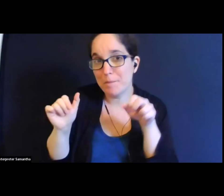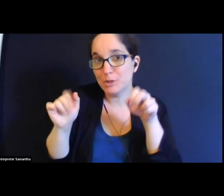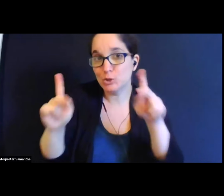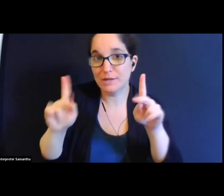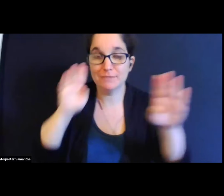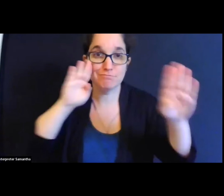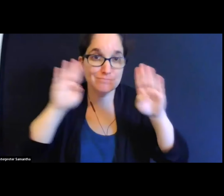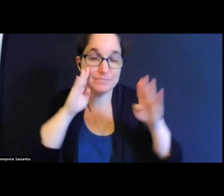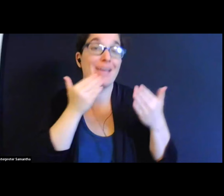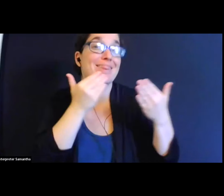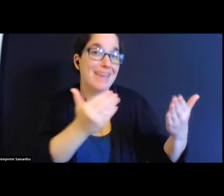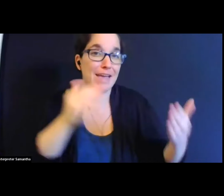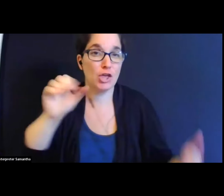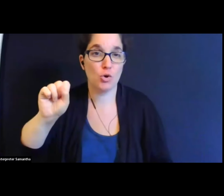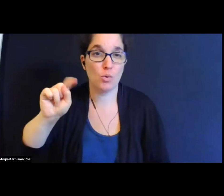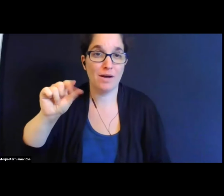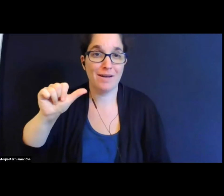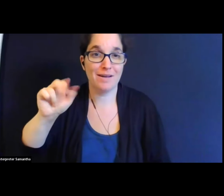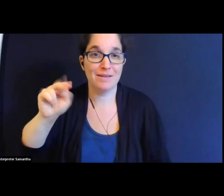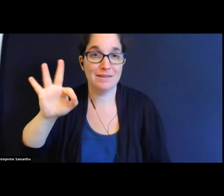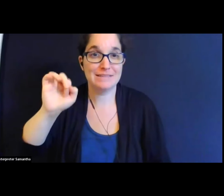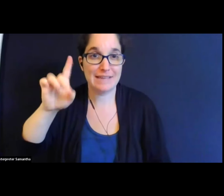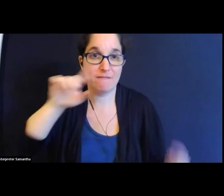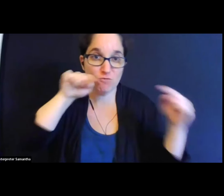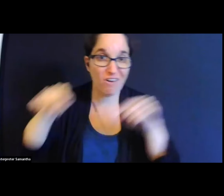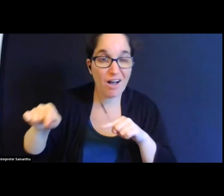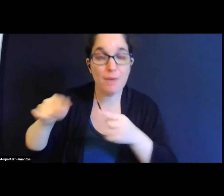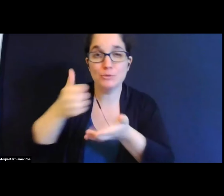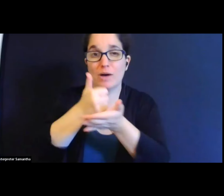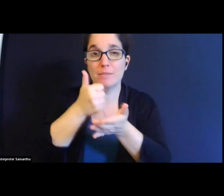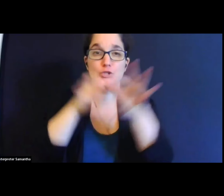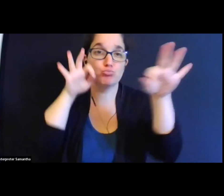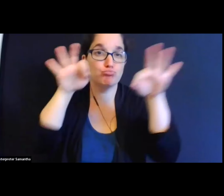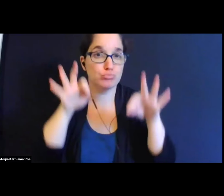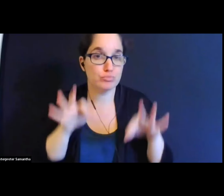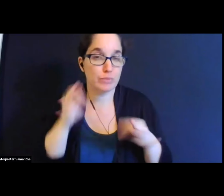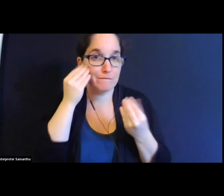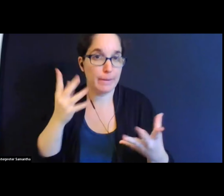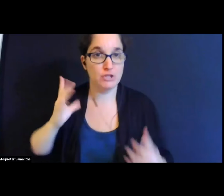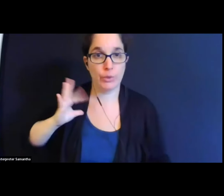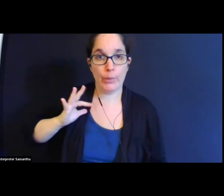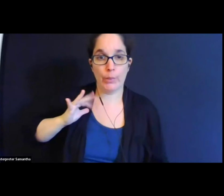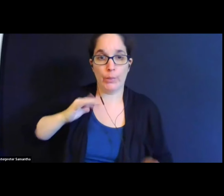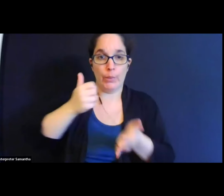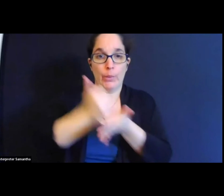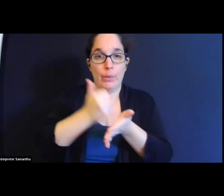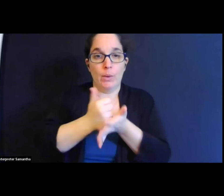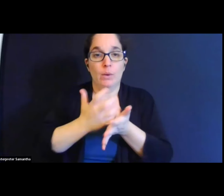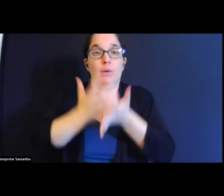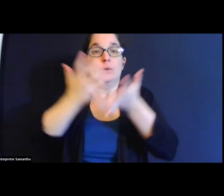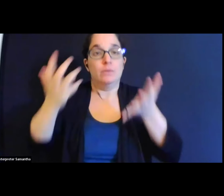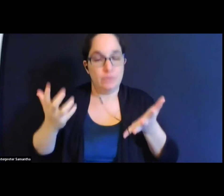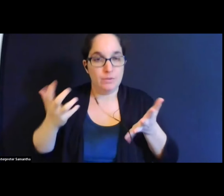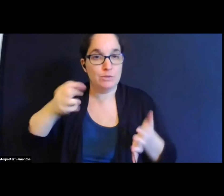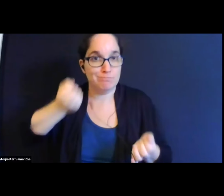Thanks to Stanford for presenting this information to us. Not only is it really helpful to understand cannabis,